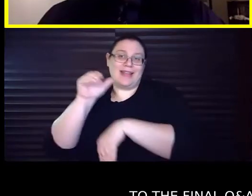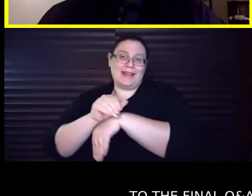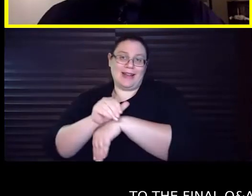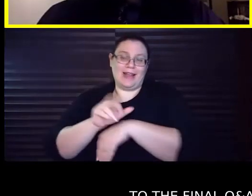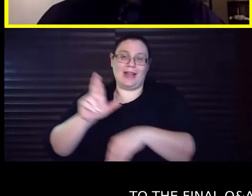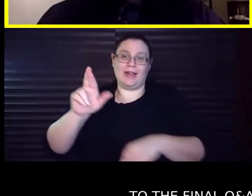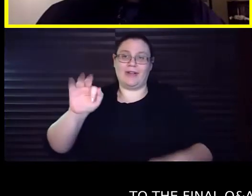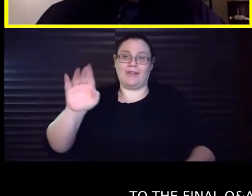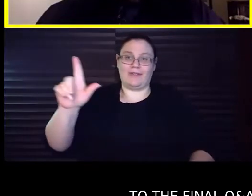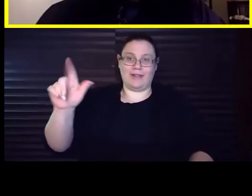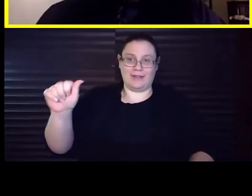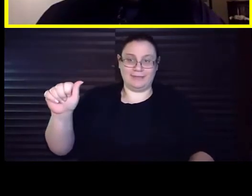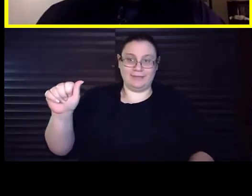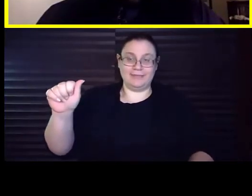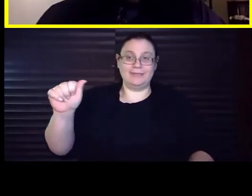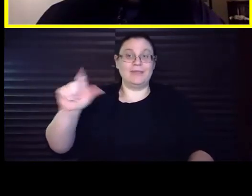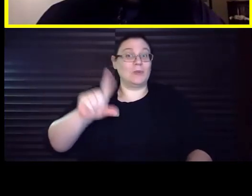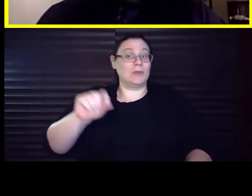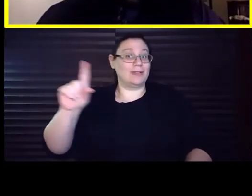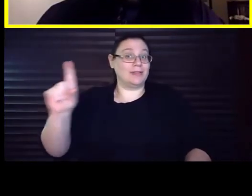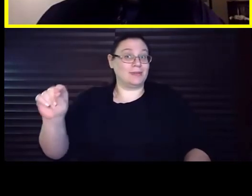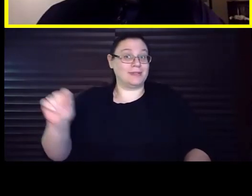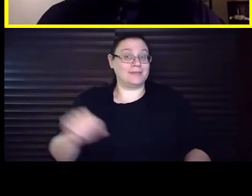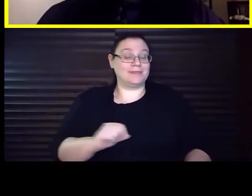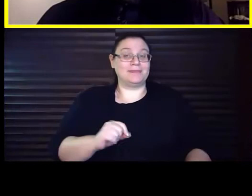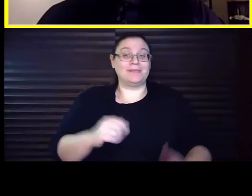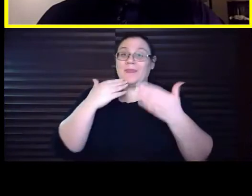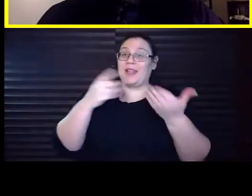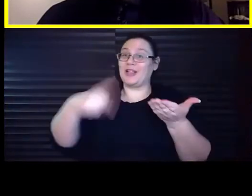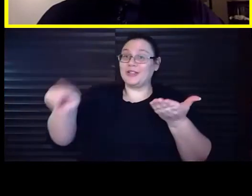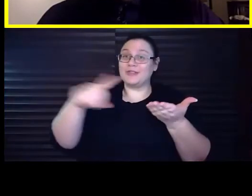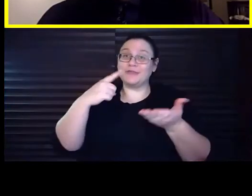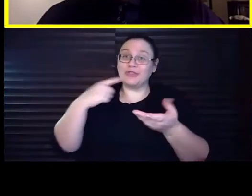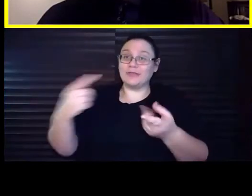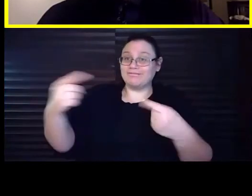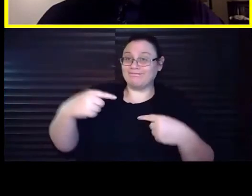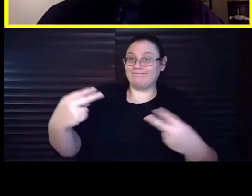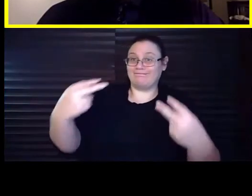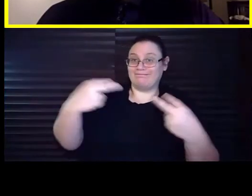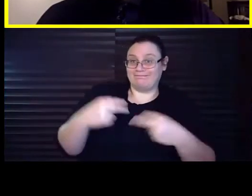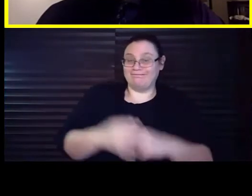ReelAbilities LA 2020. Thank you for stopping by.